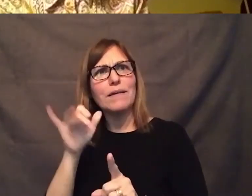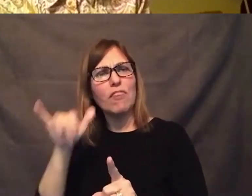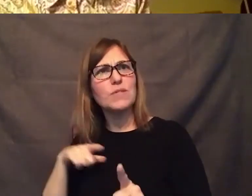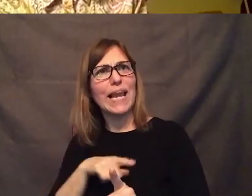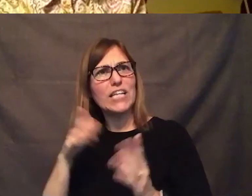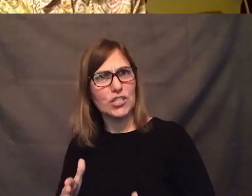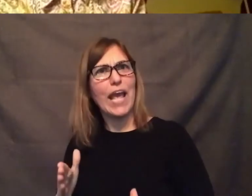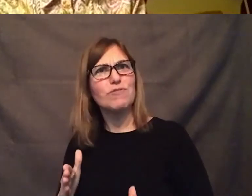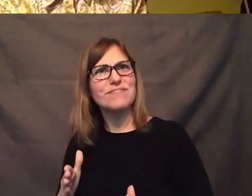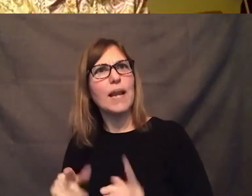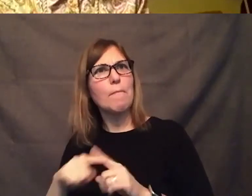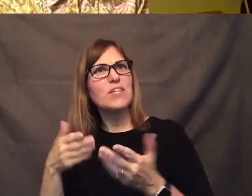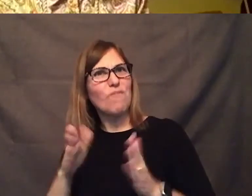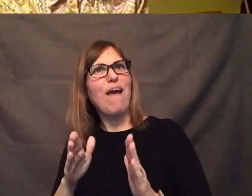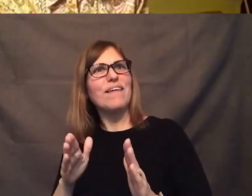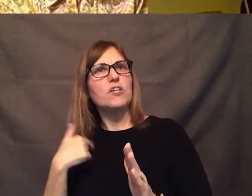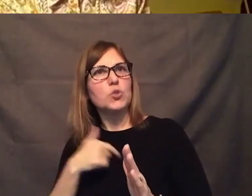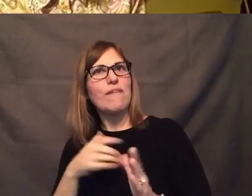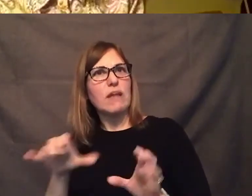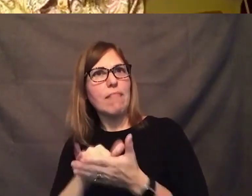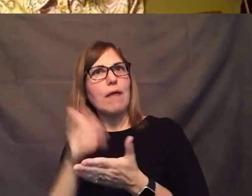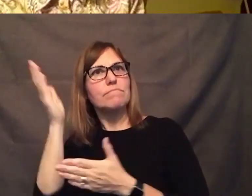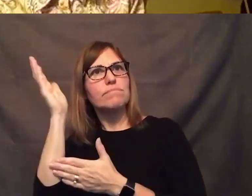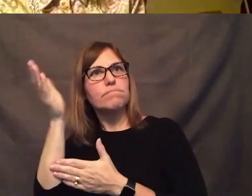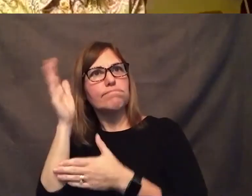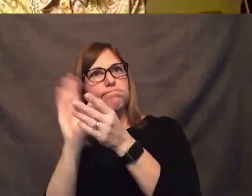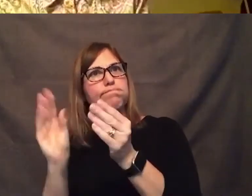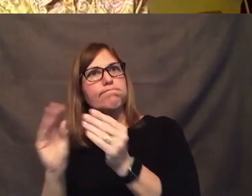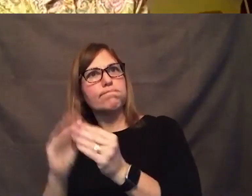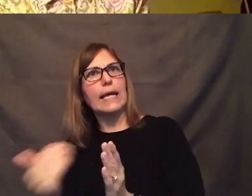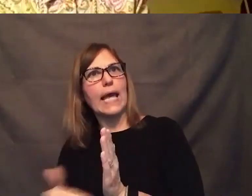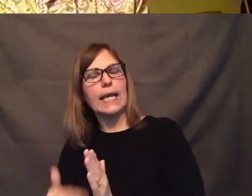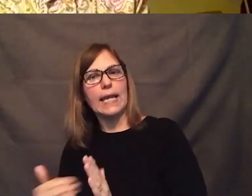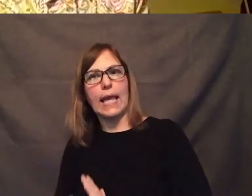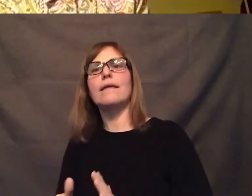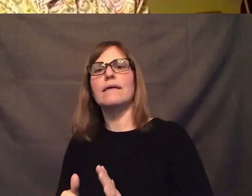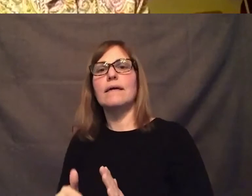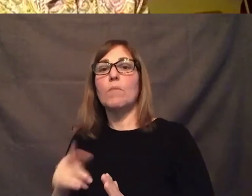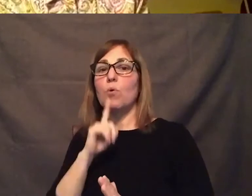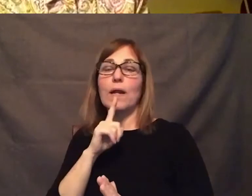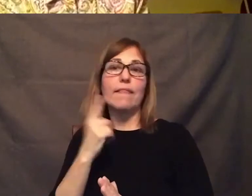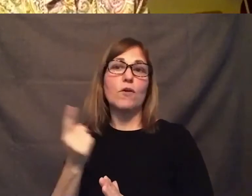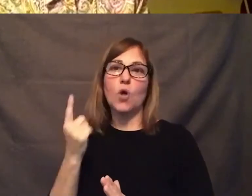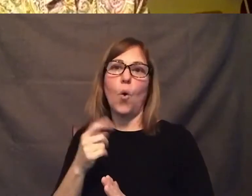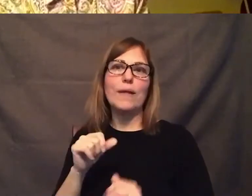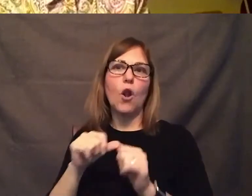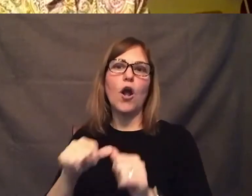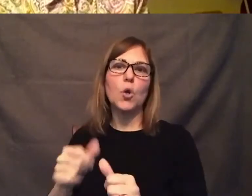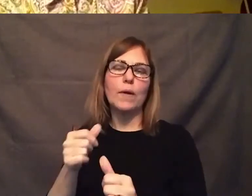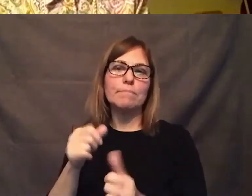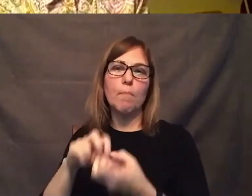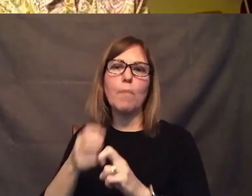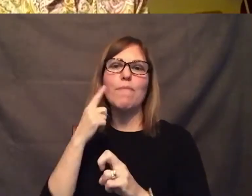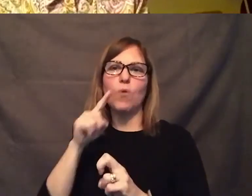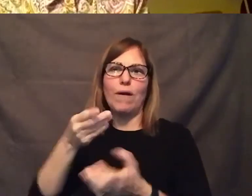done that a number of times, and I think it's with pretty good success. But there's always an ongoing problem with funding. As